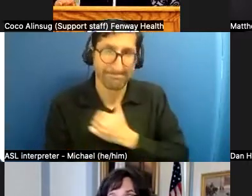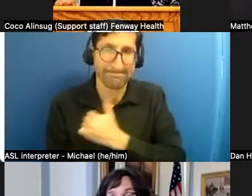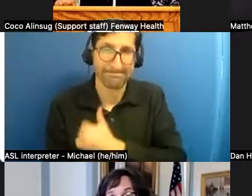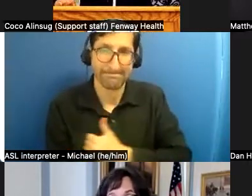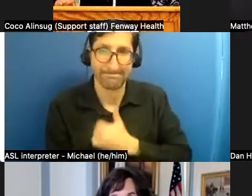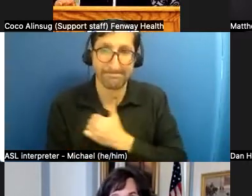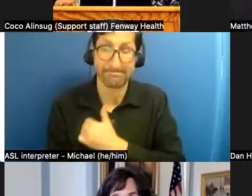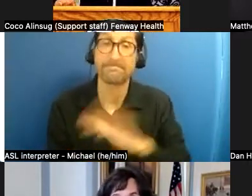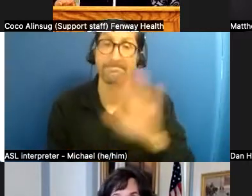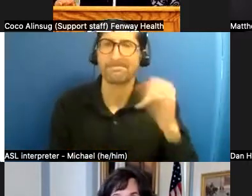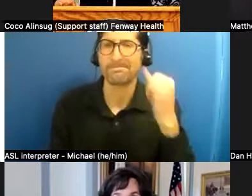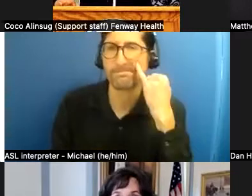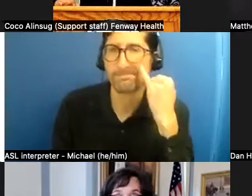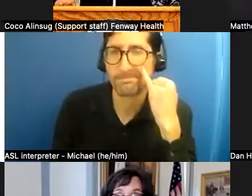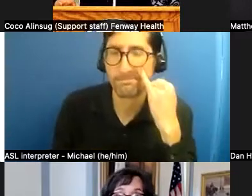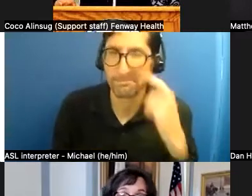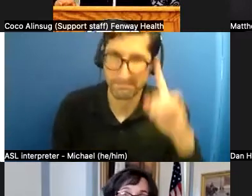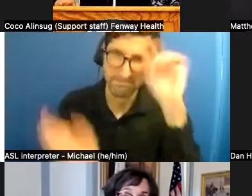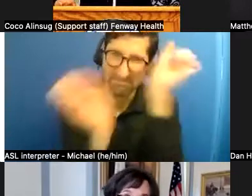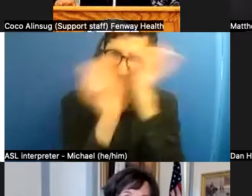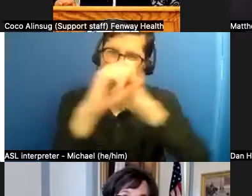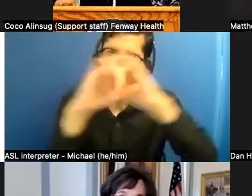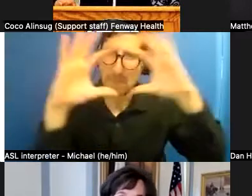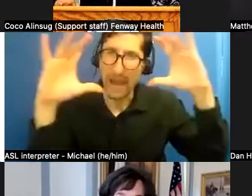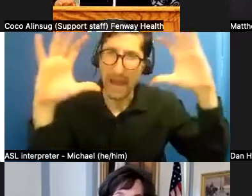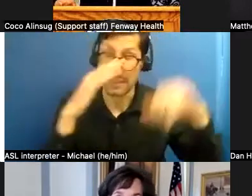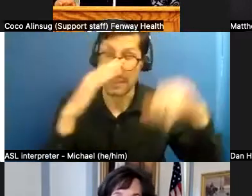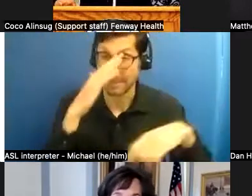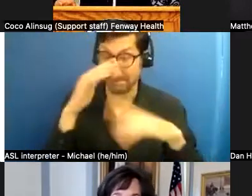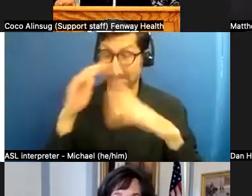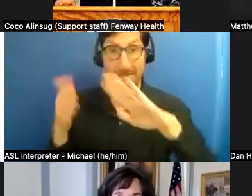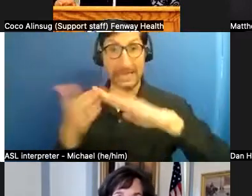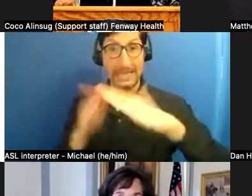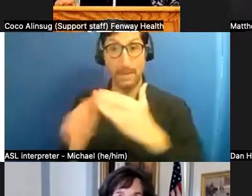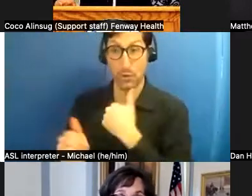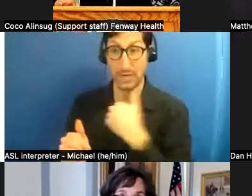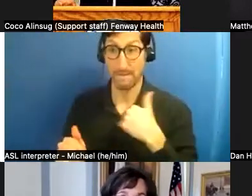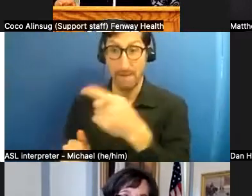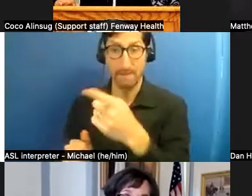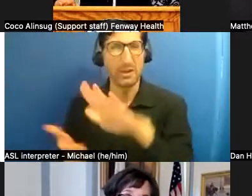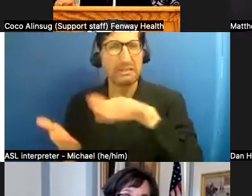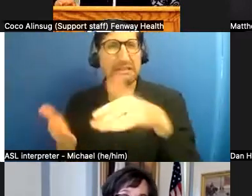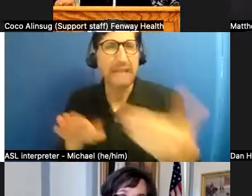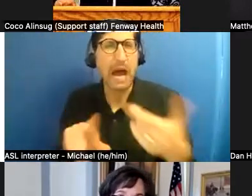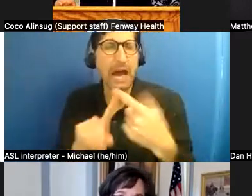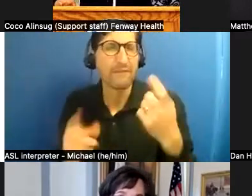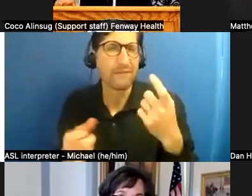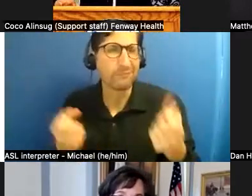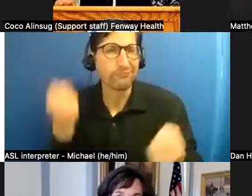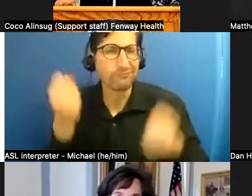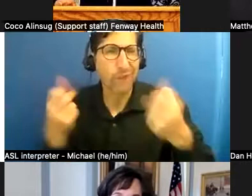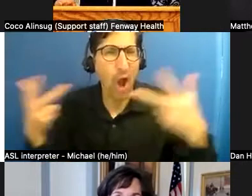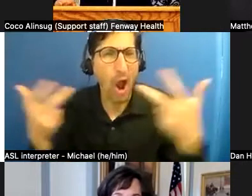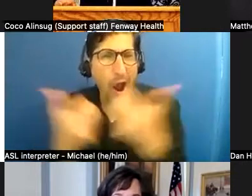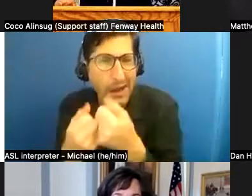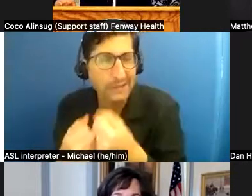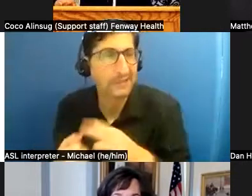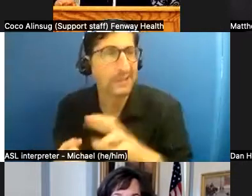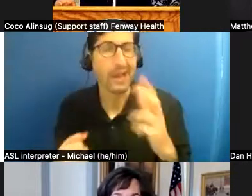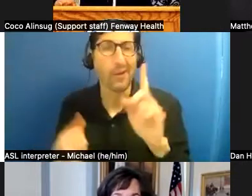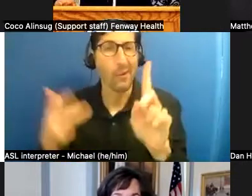Imagine, if you will, that these community members had died in a vehicle or pedestrian